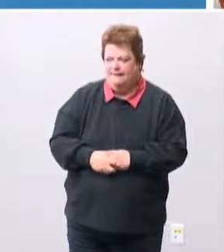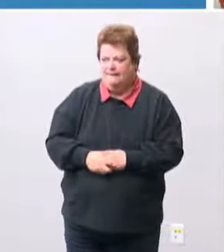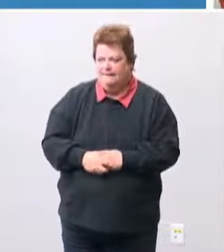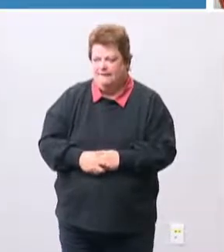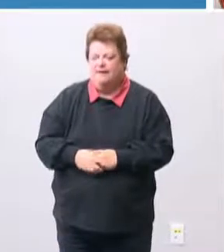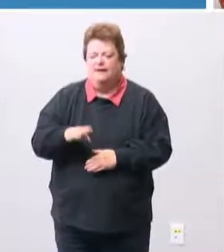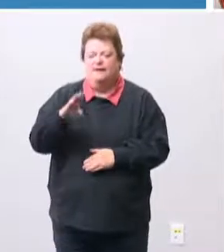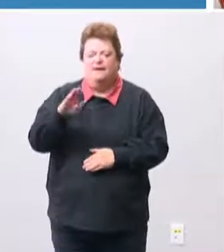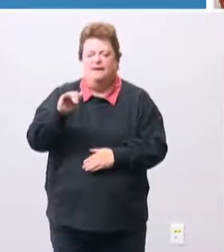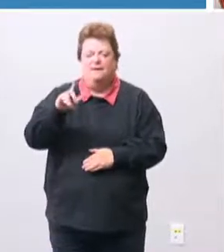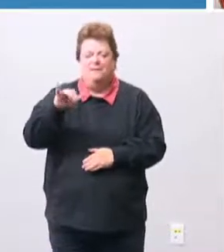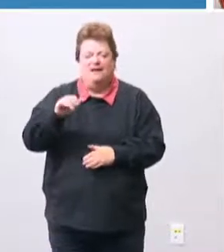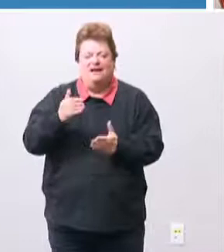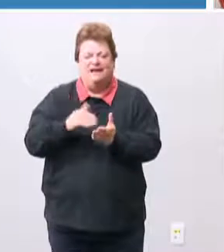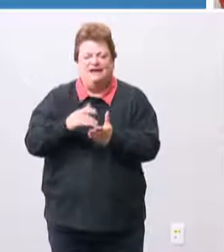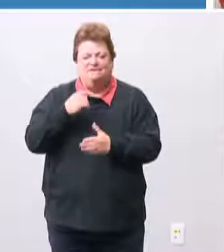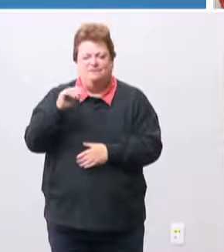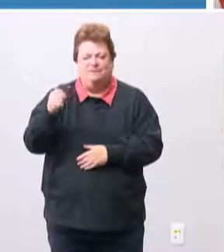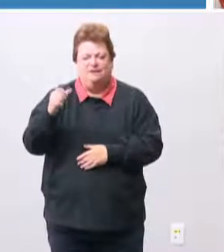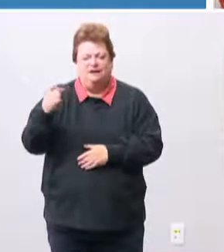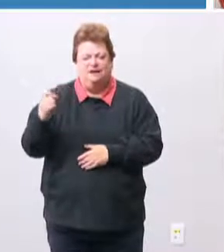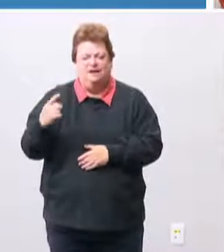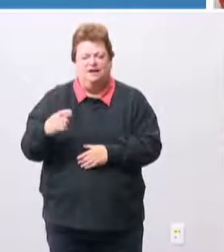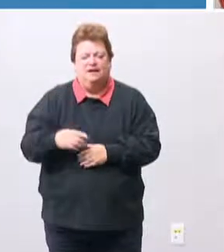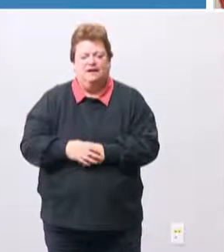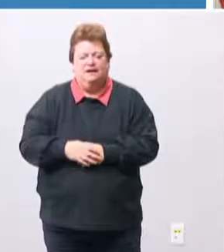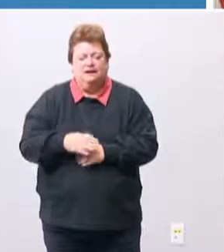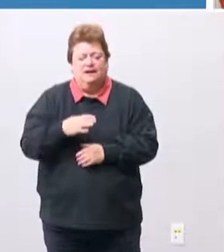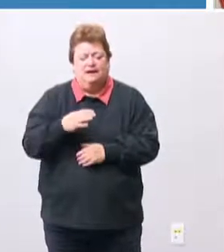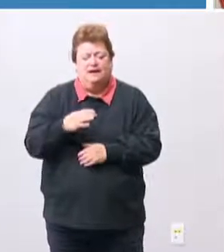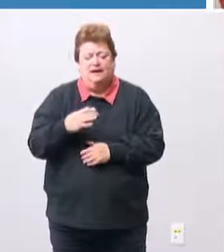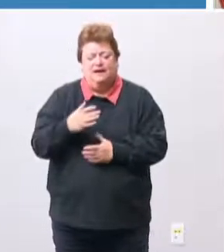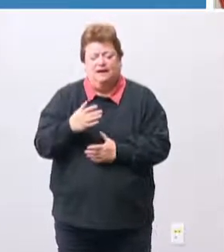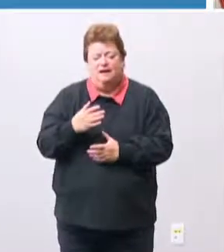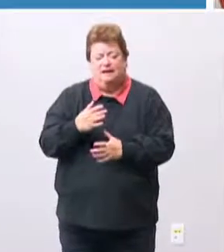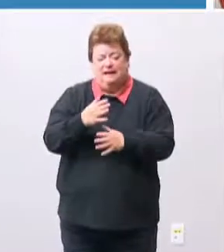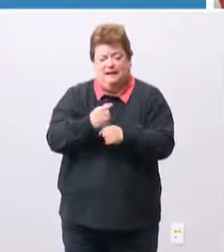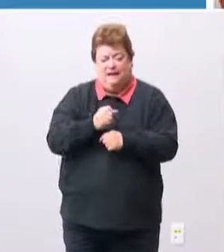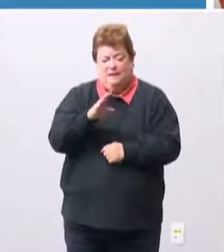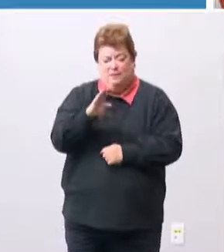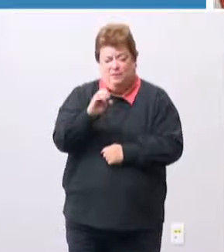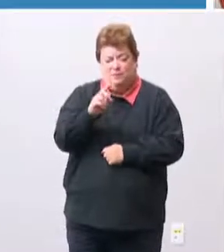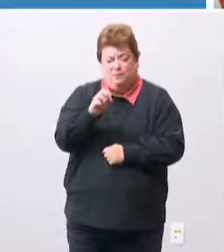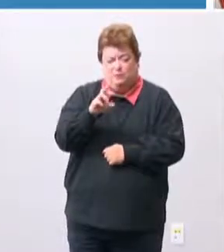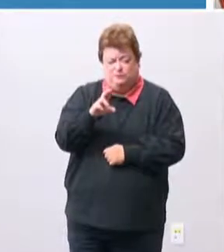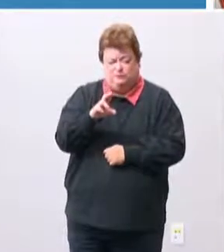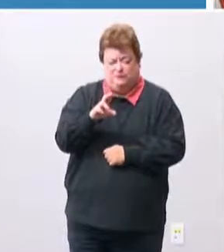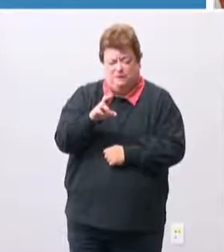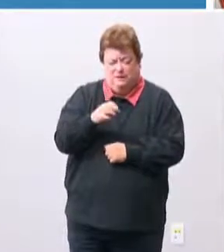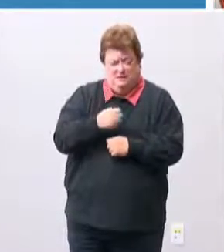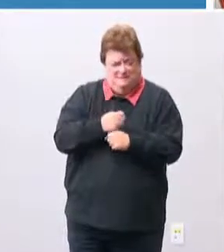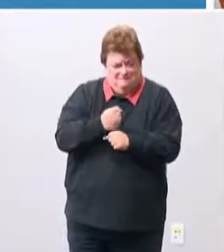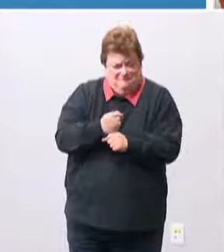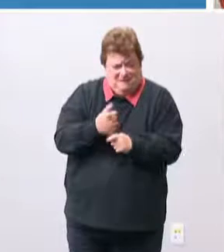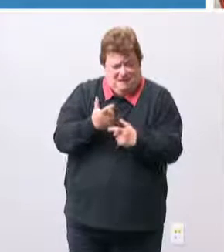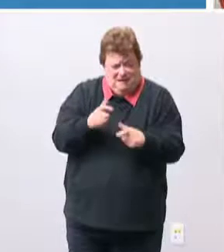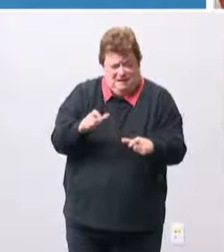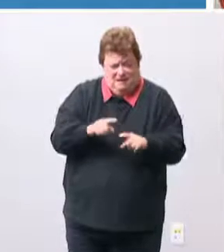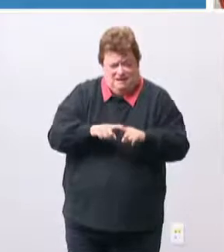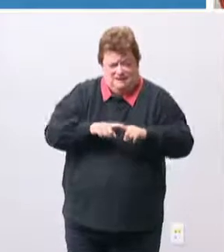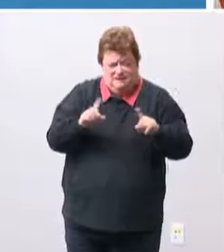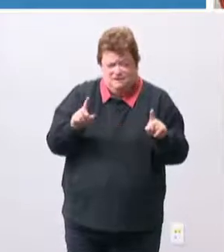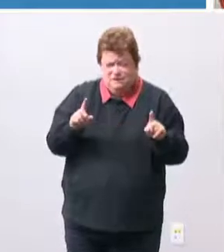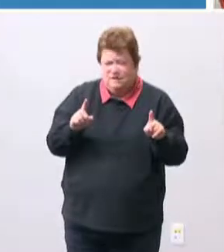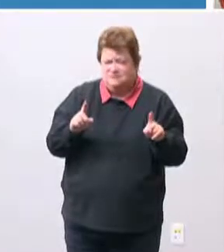This is Haley again. How big of a difference do you think getting boosters and then also having kids between 5 and 11 vaccinated